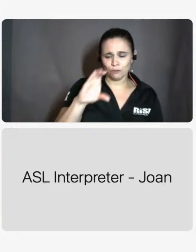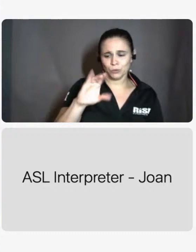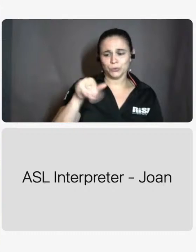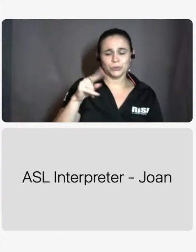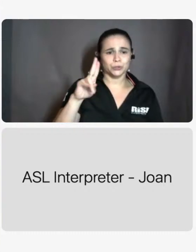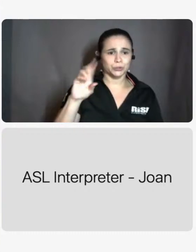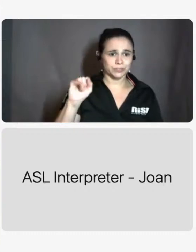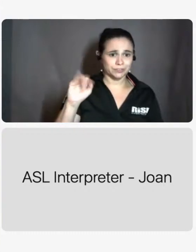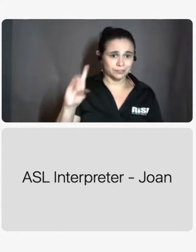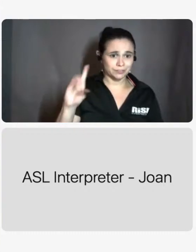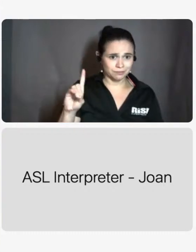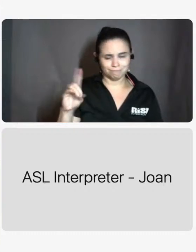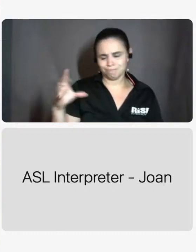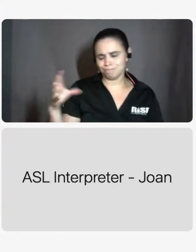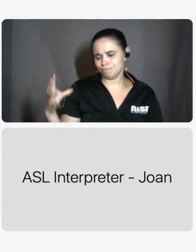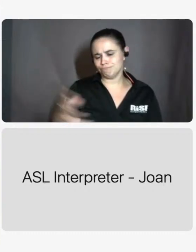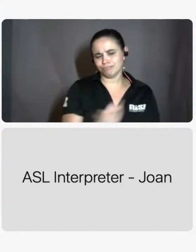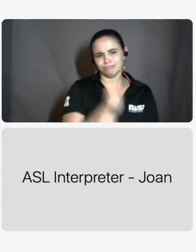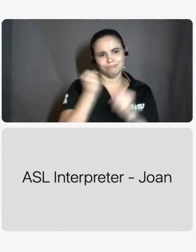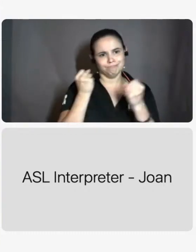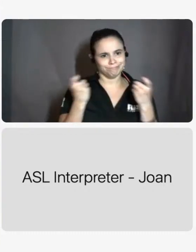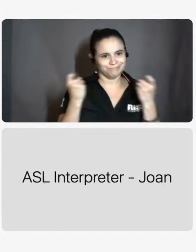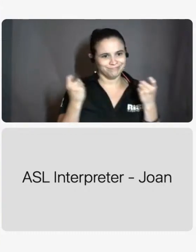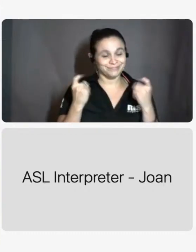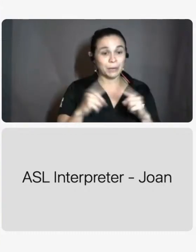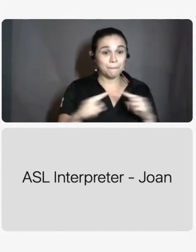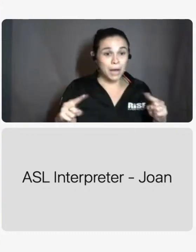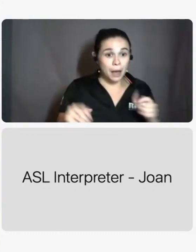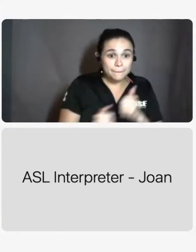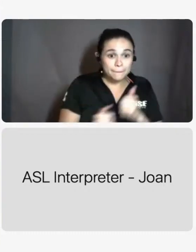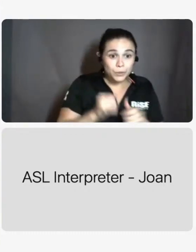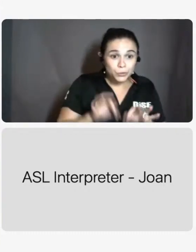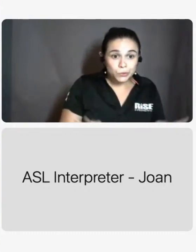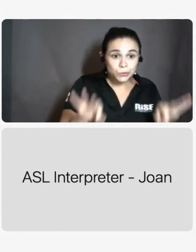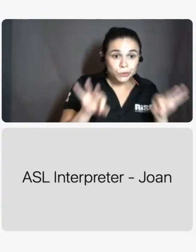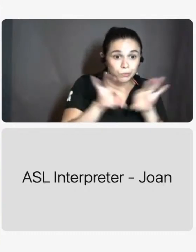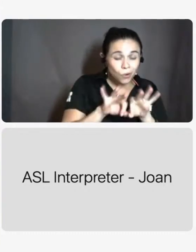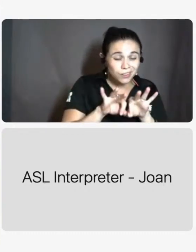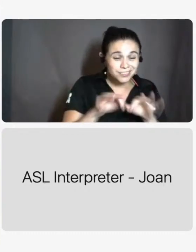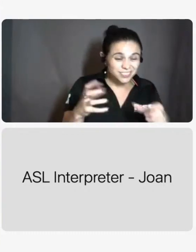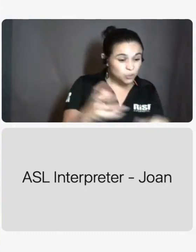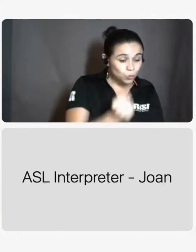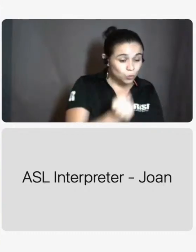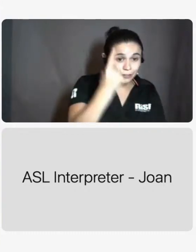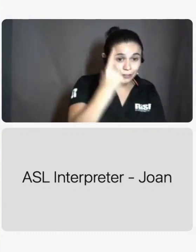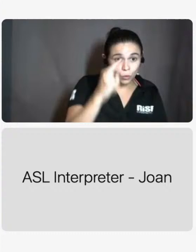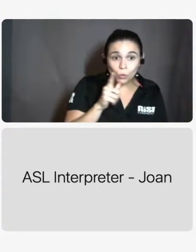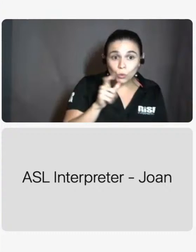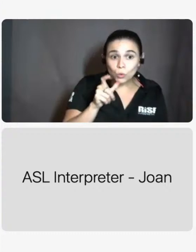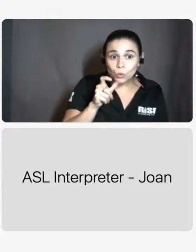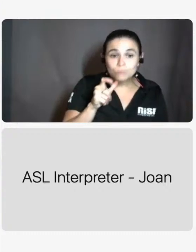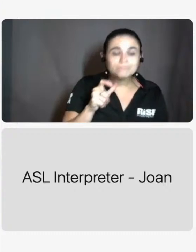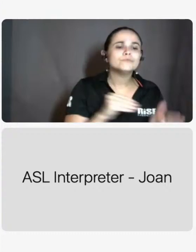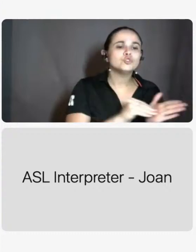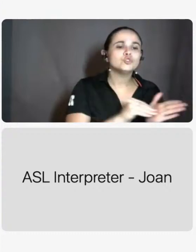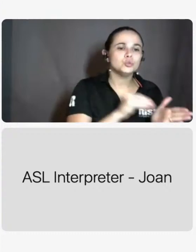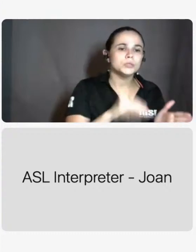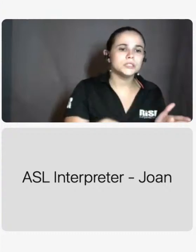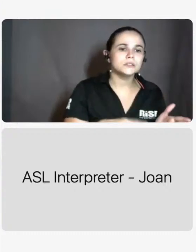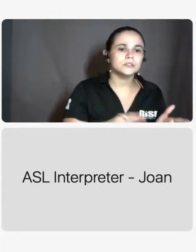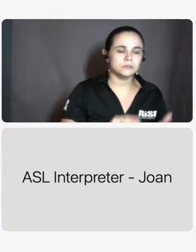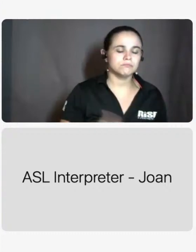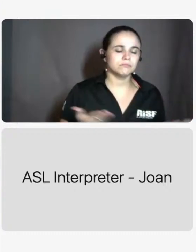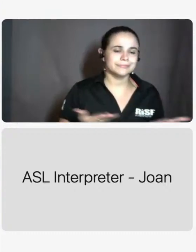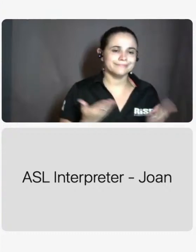our children, our students of our district. So I just want to